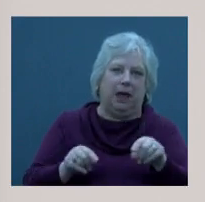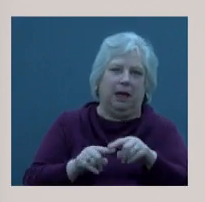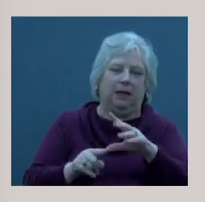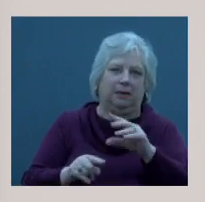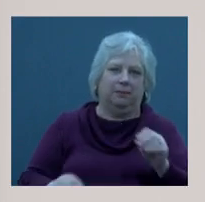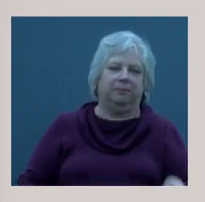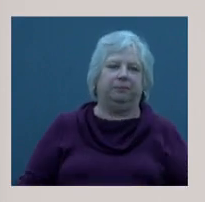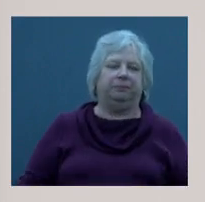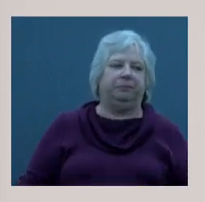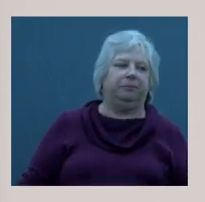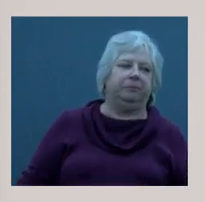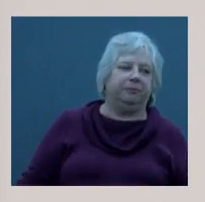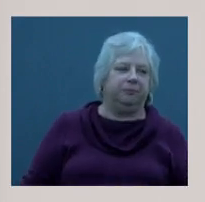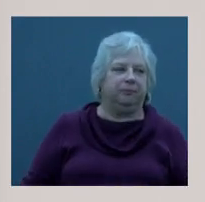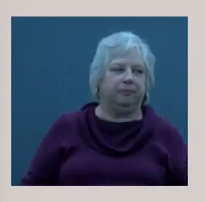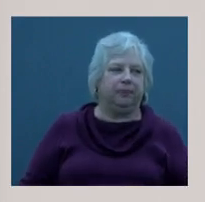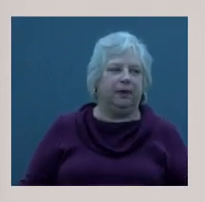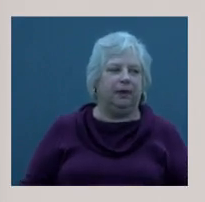So the